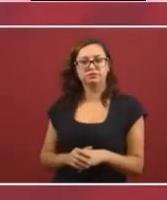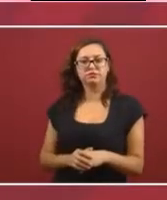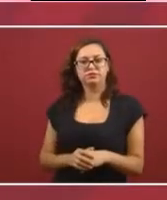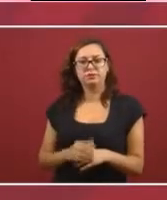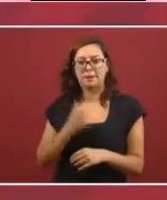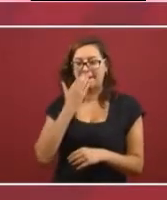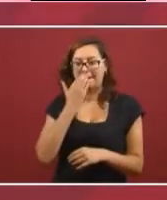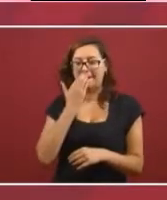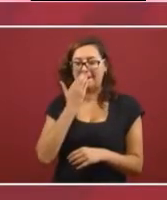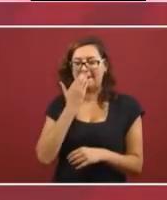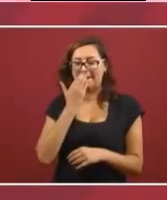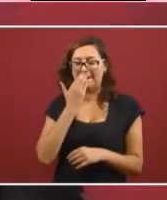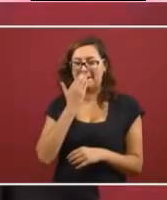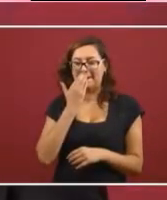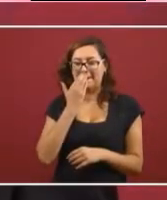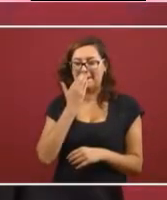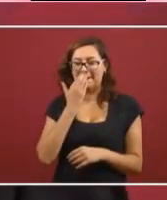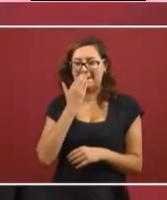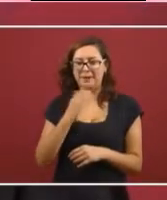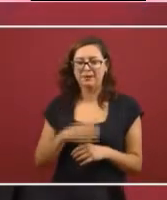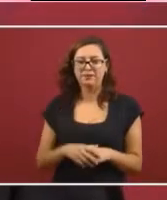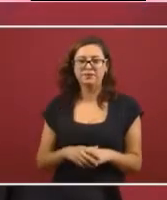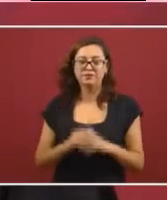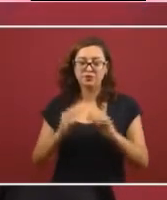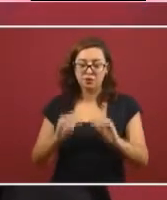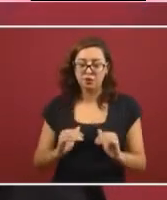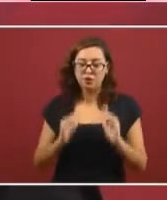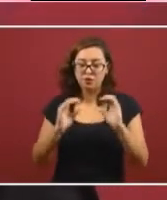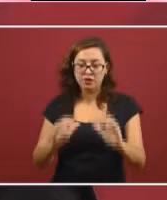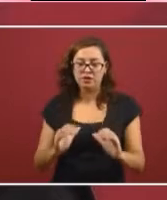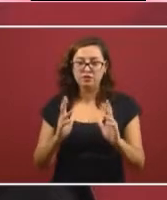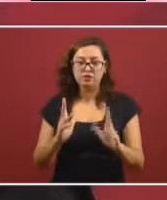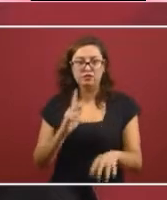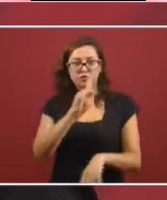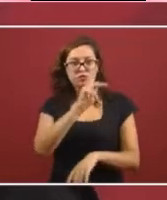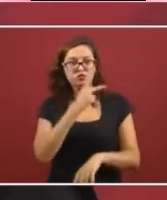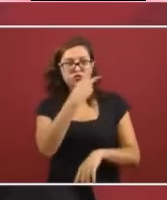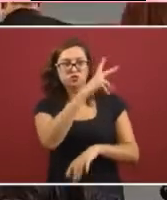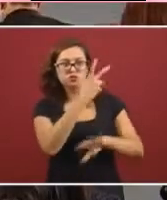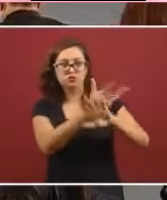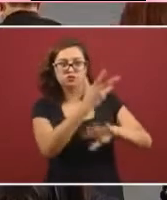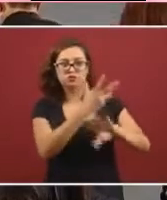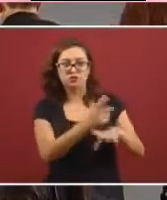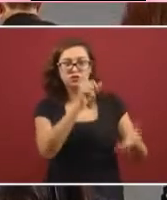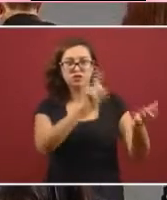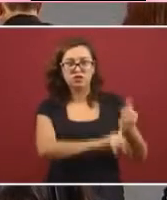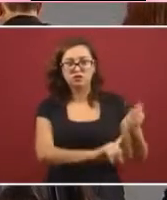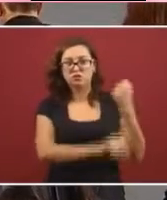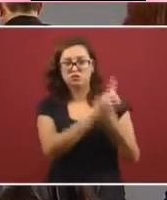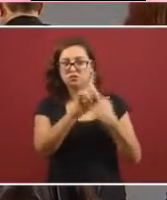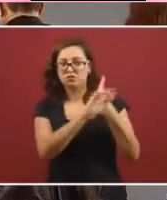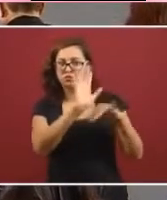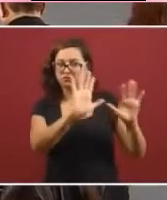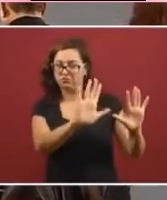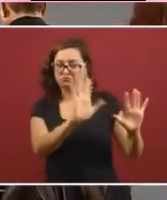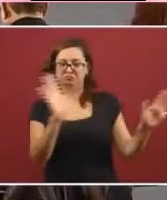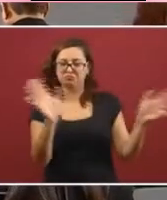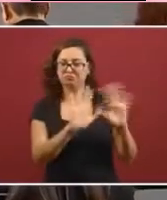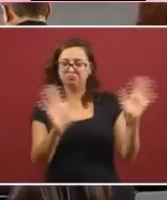very cautiously, because we don't want to get involved in the internal politics of other